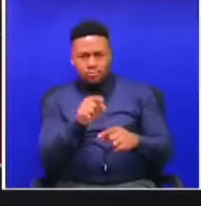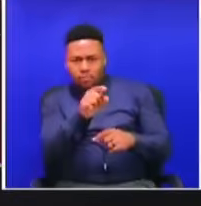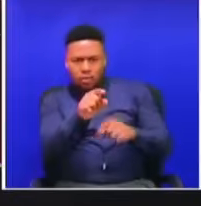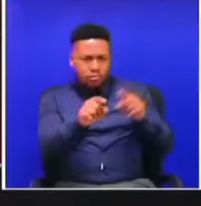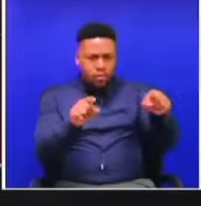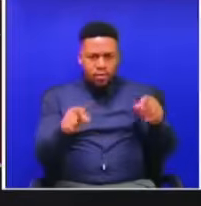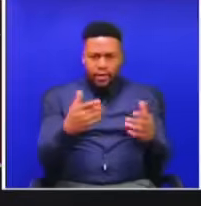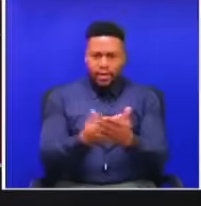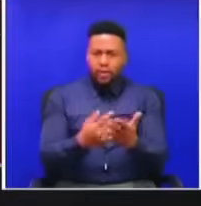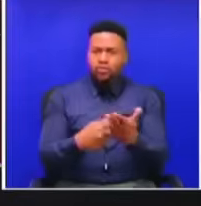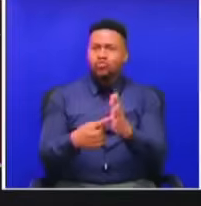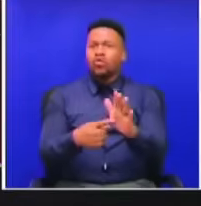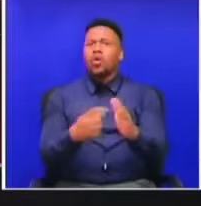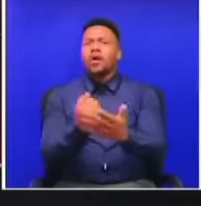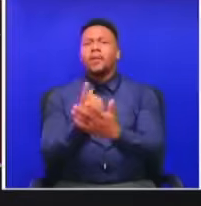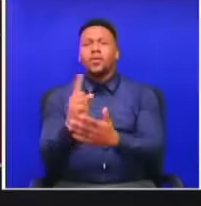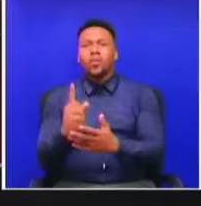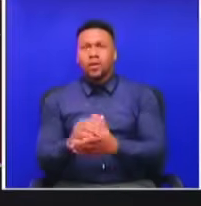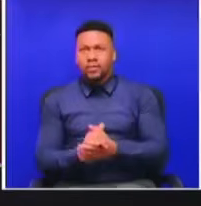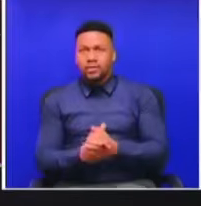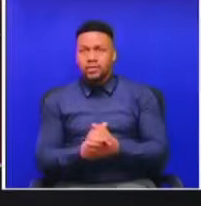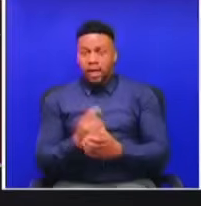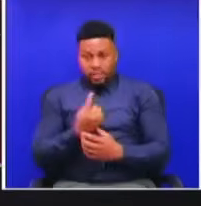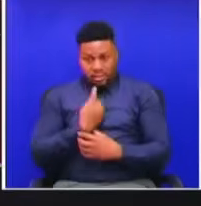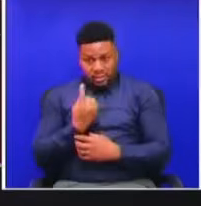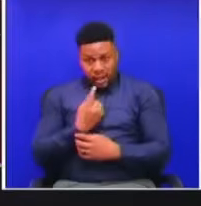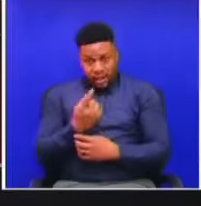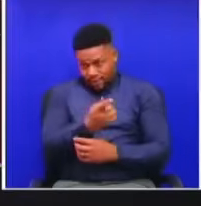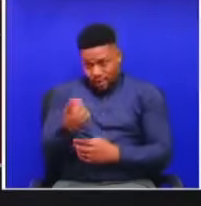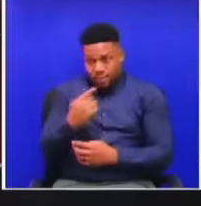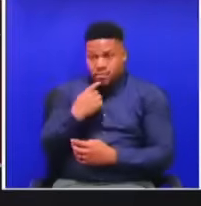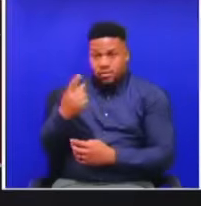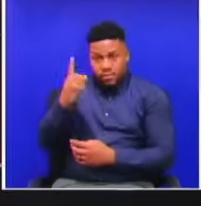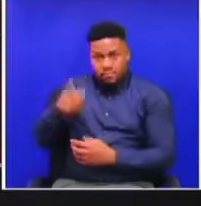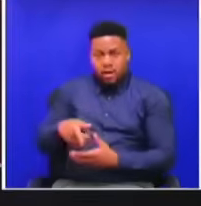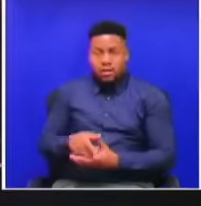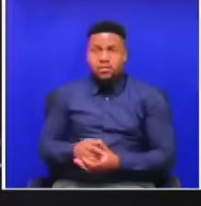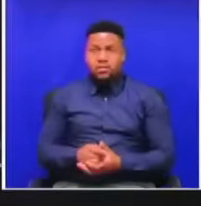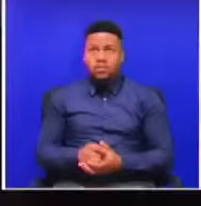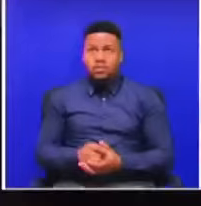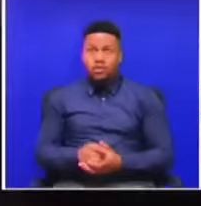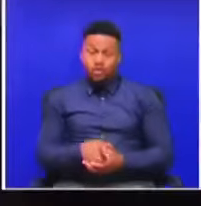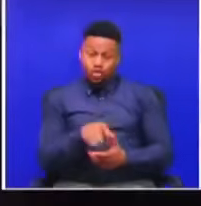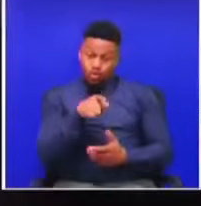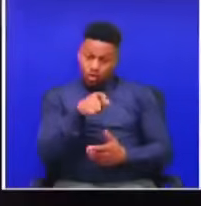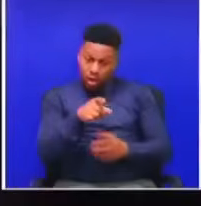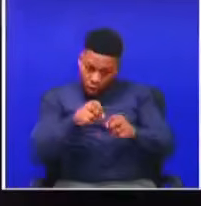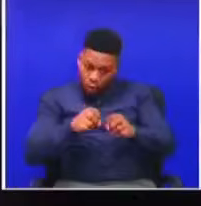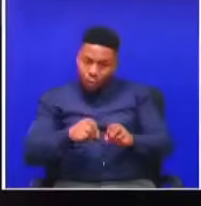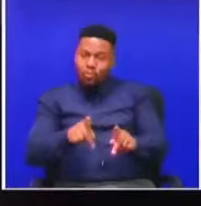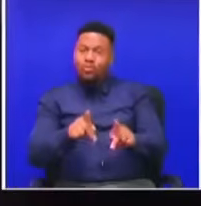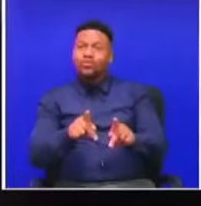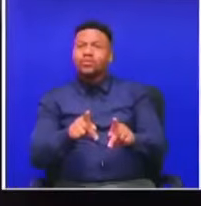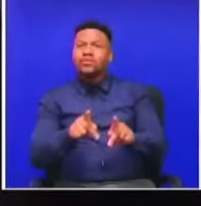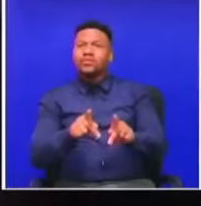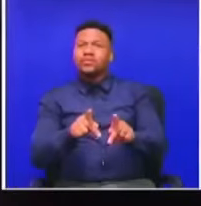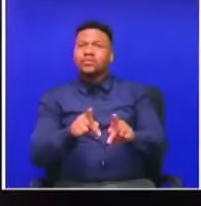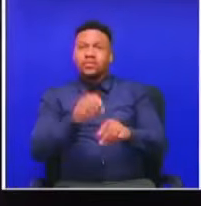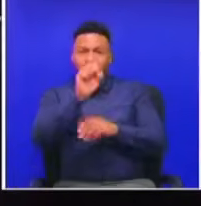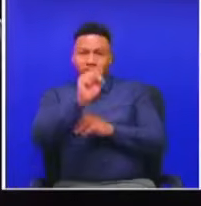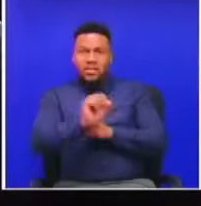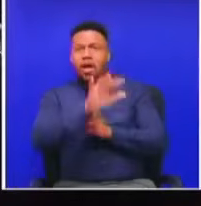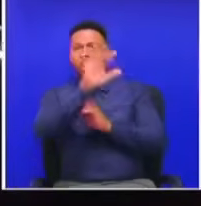ground themselves. Now, that is the opportunity that South Africans are going to